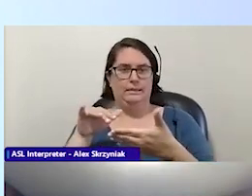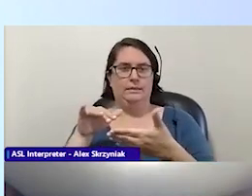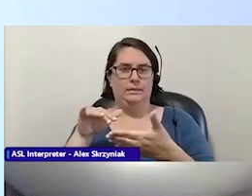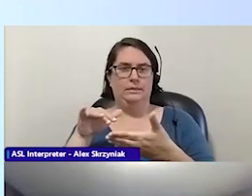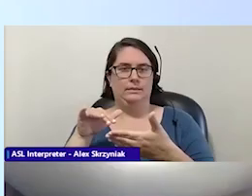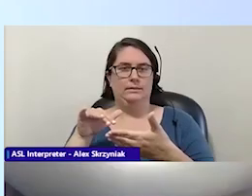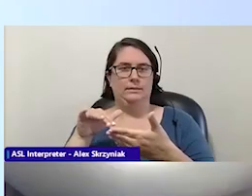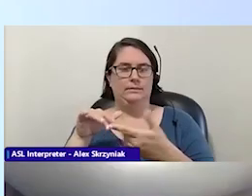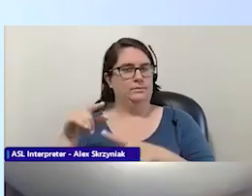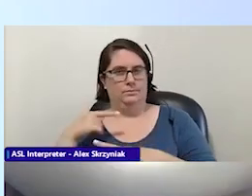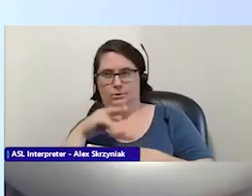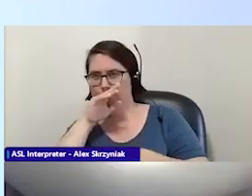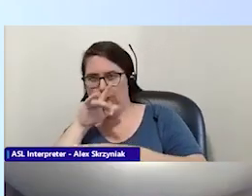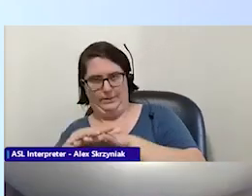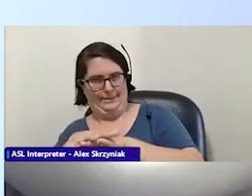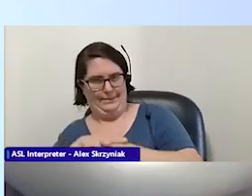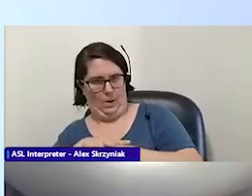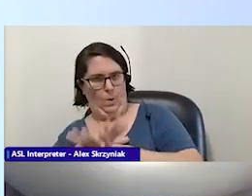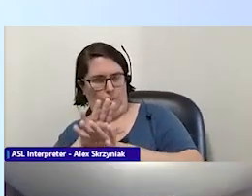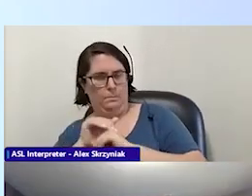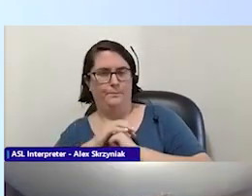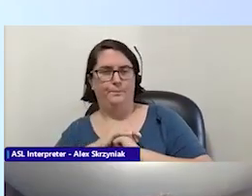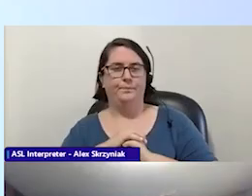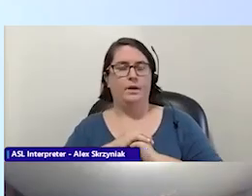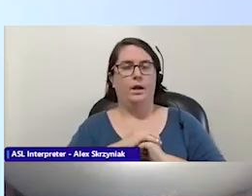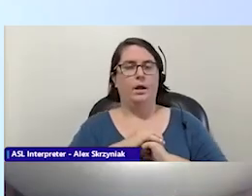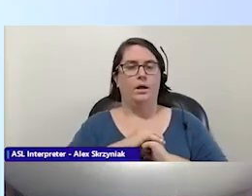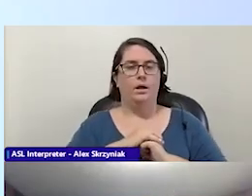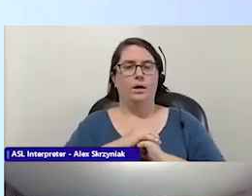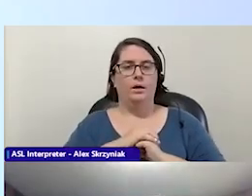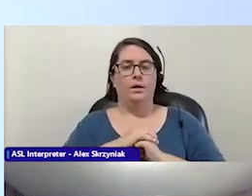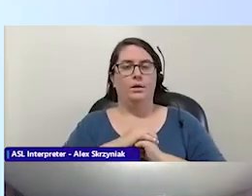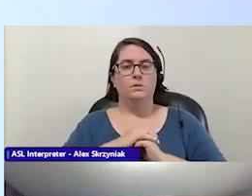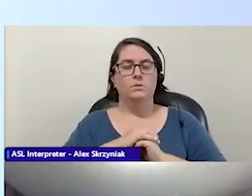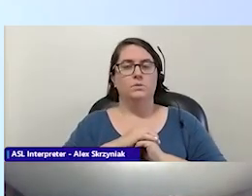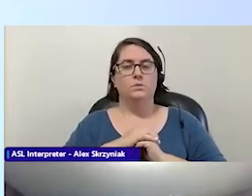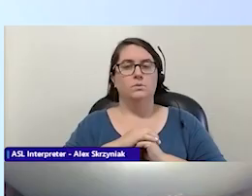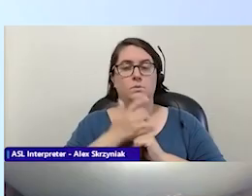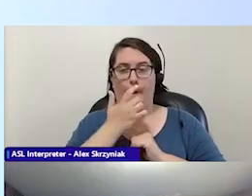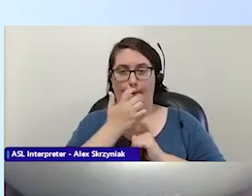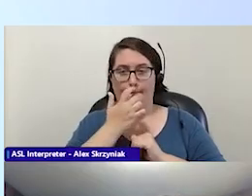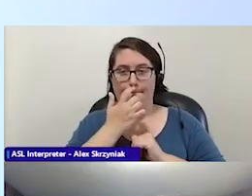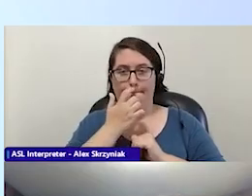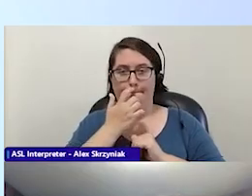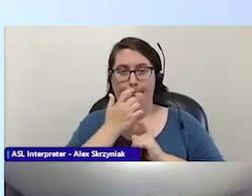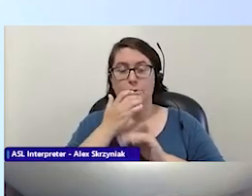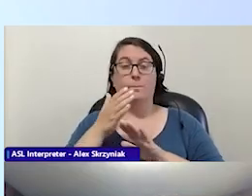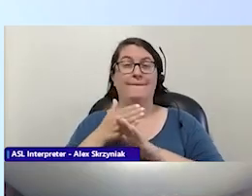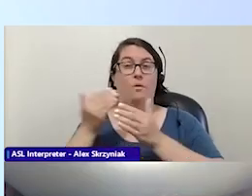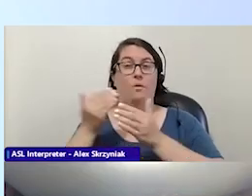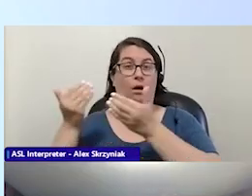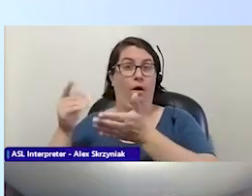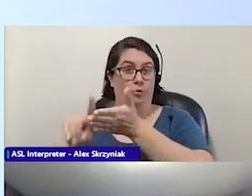is what it's technically called. But before we get there, I just want to go over a couple of key points.